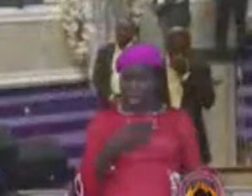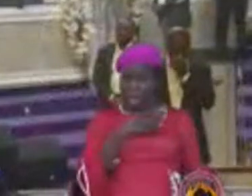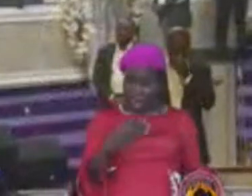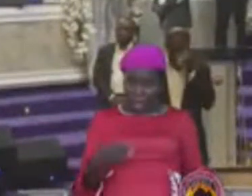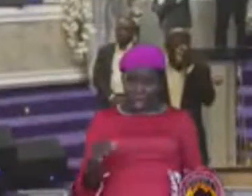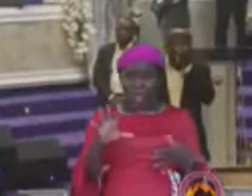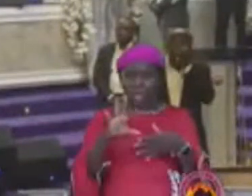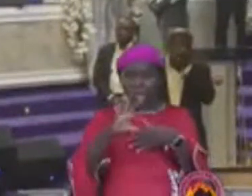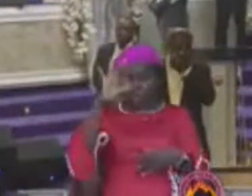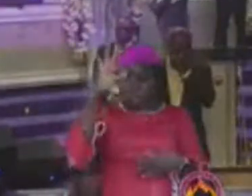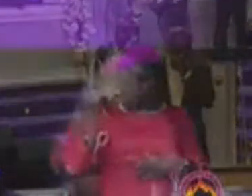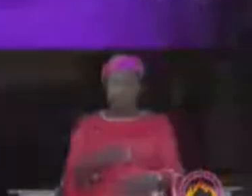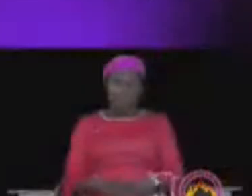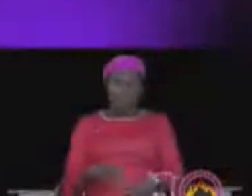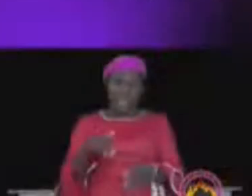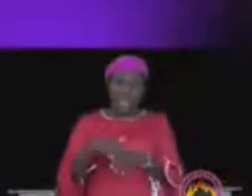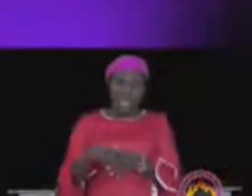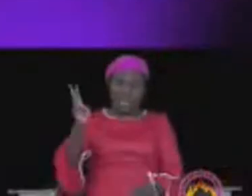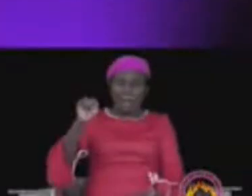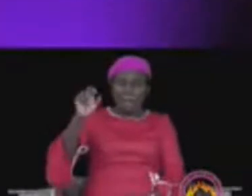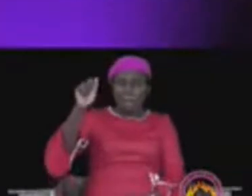In